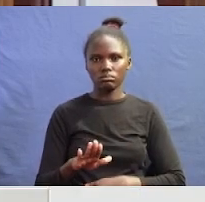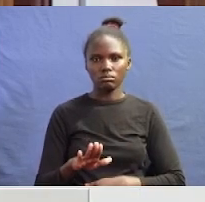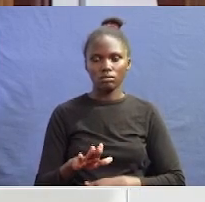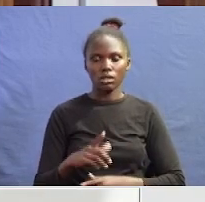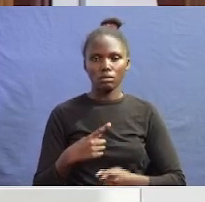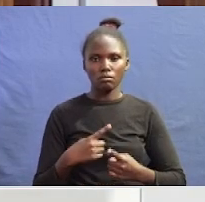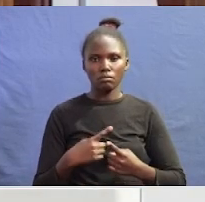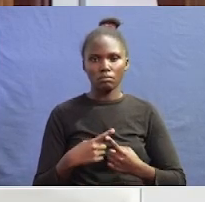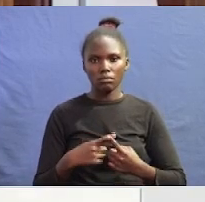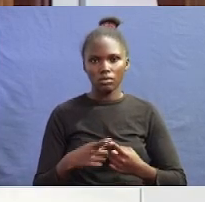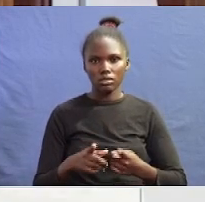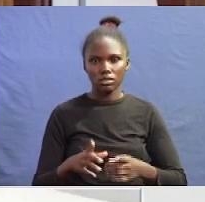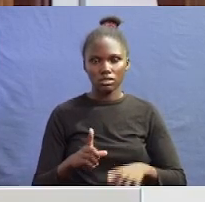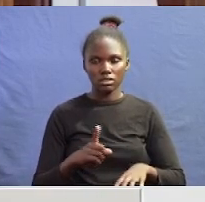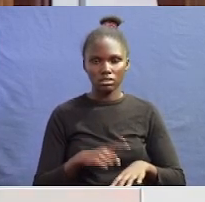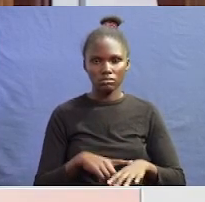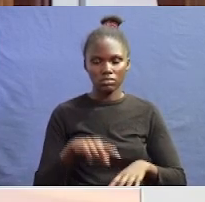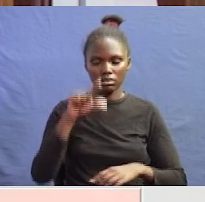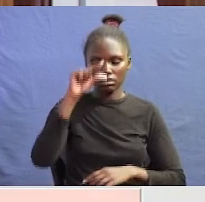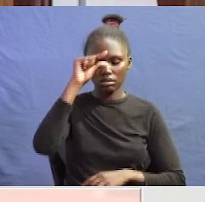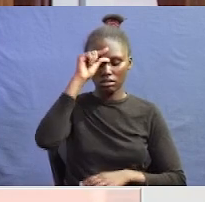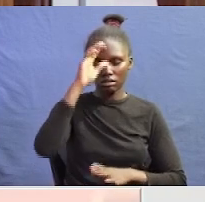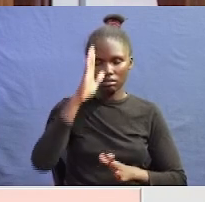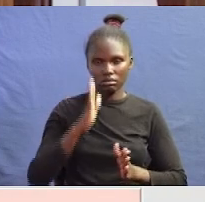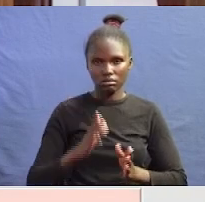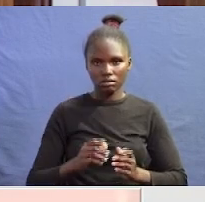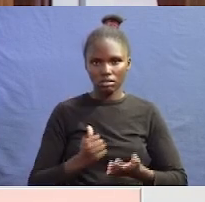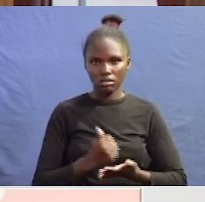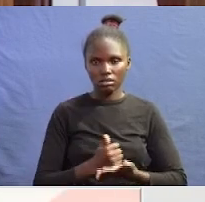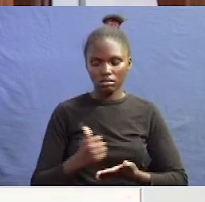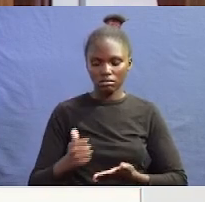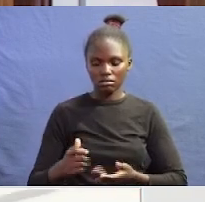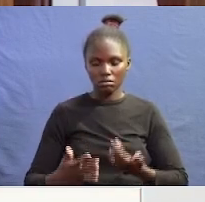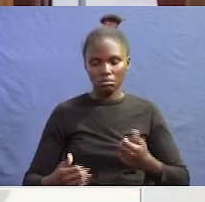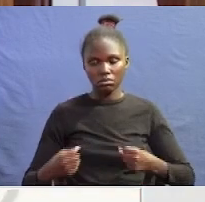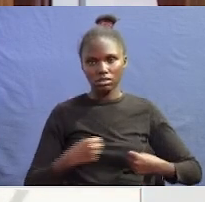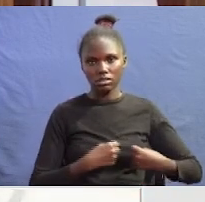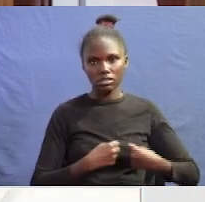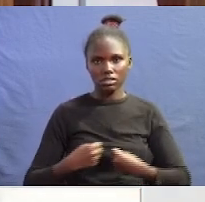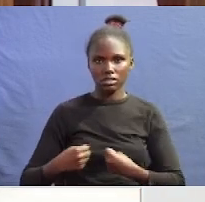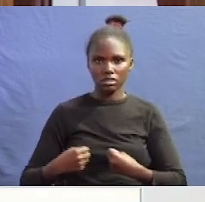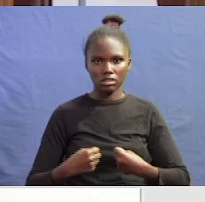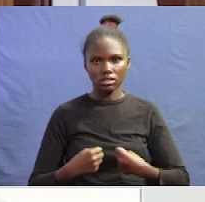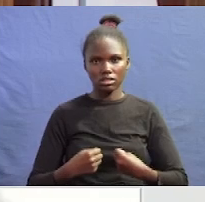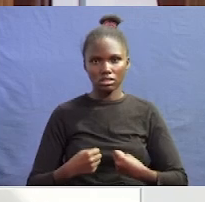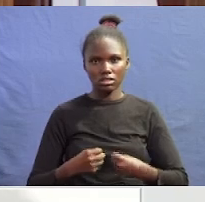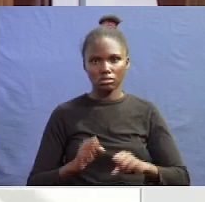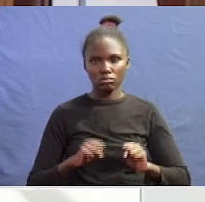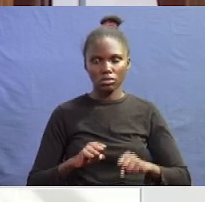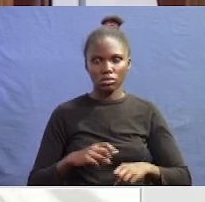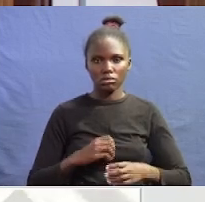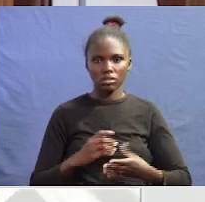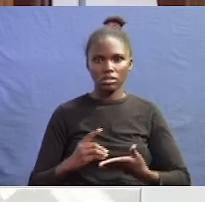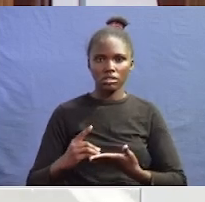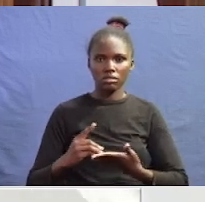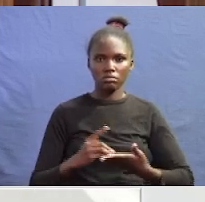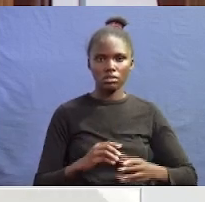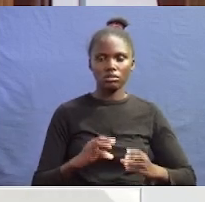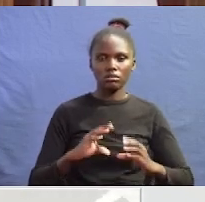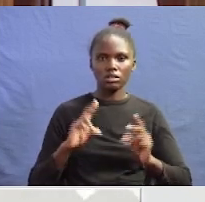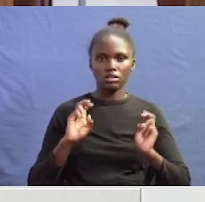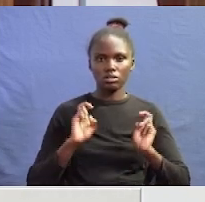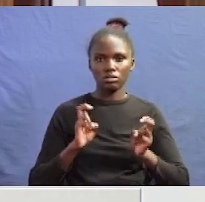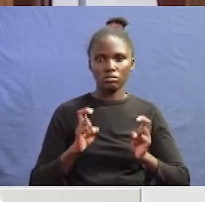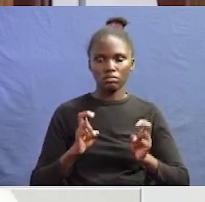While the governor impugns or challenges the validity of the impeachment motion, the